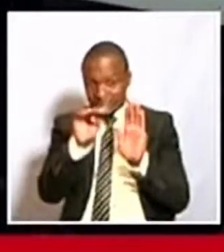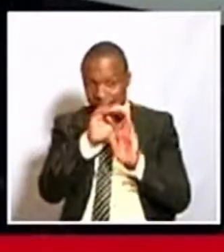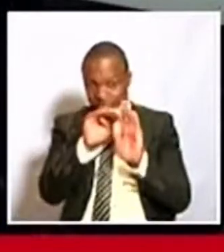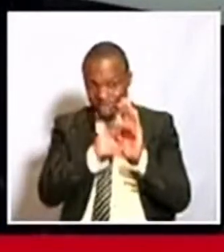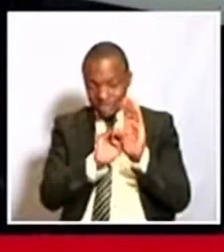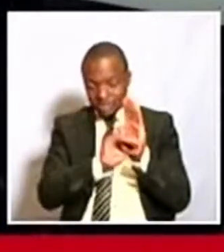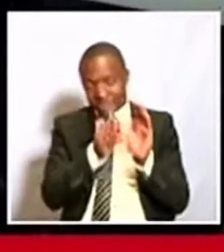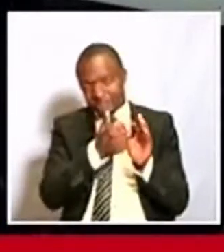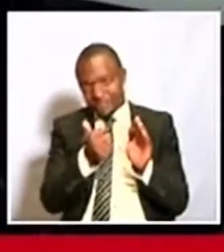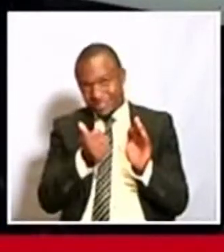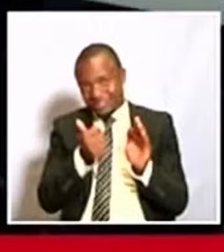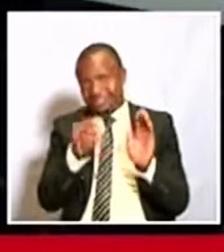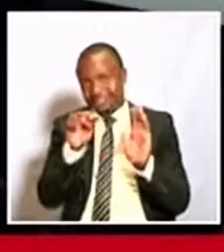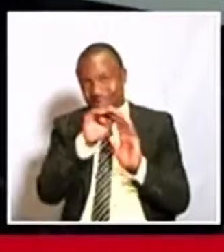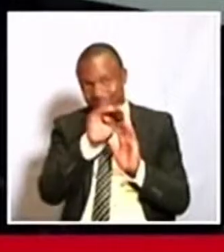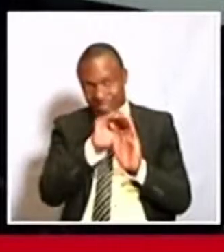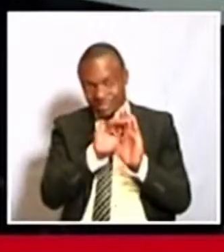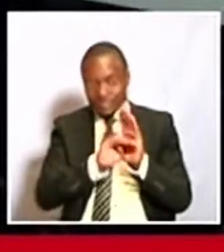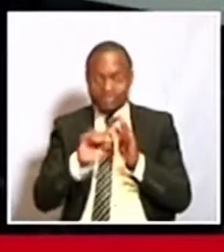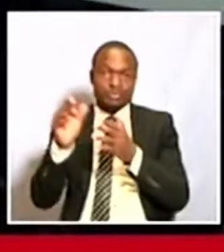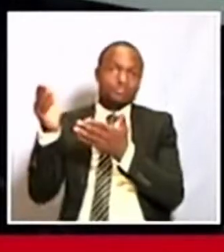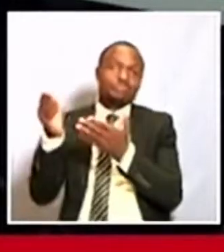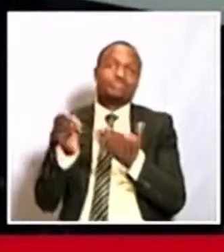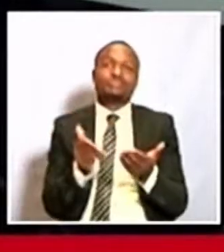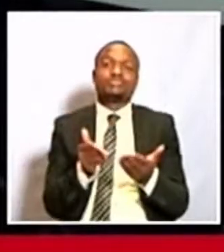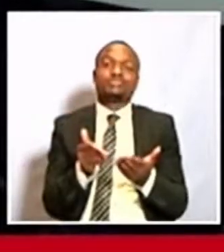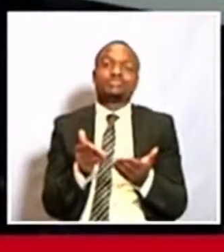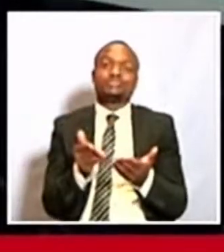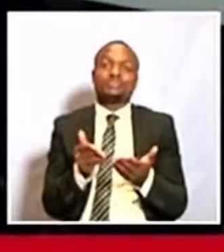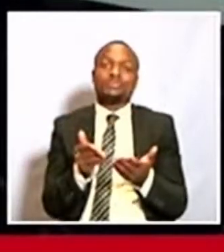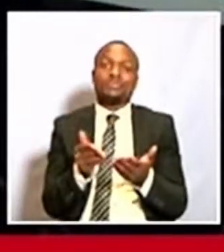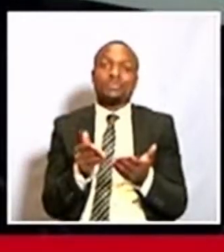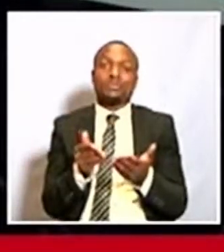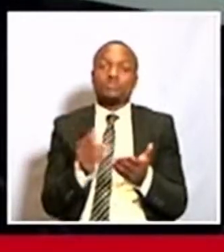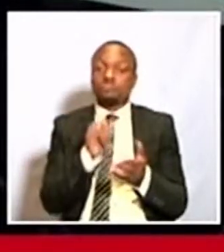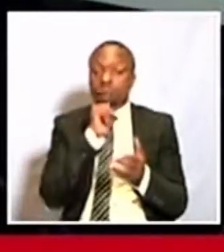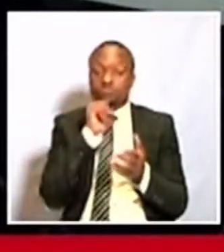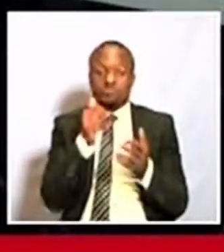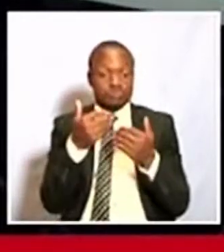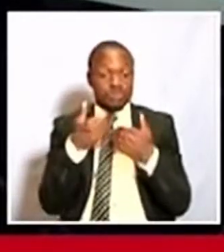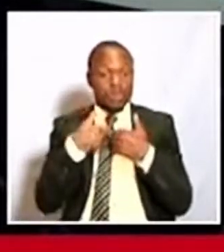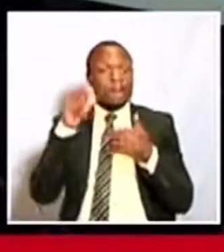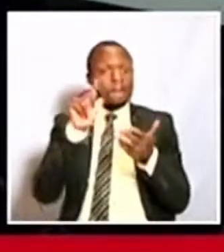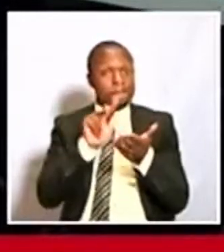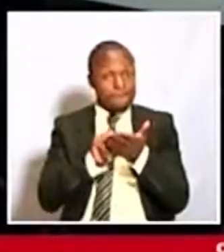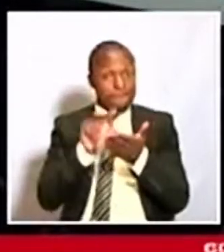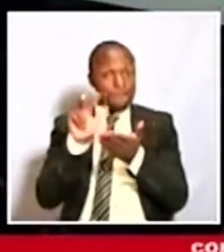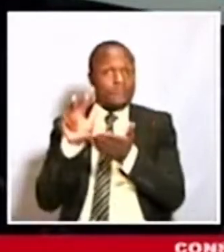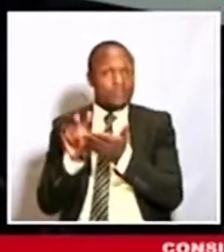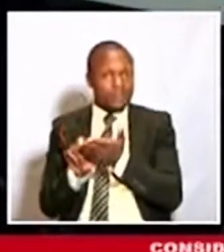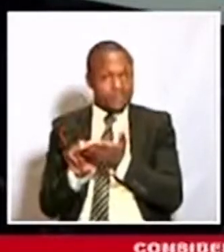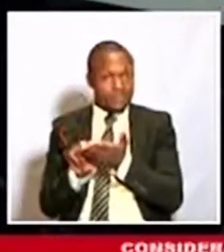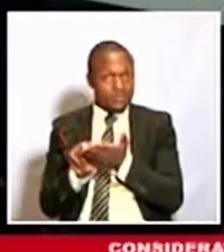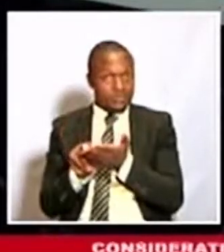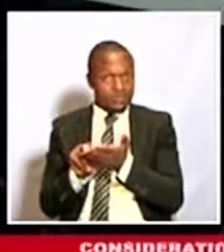list was compiled, which had no signatures for the